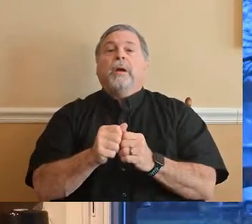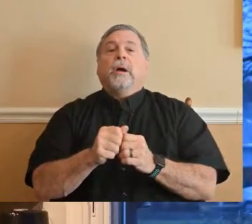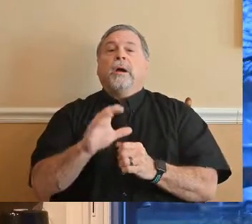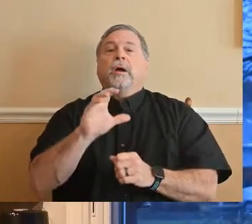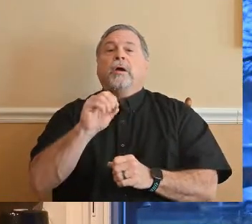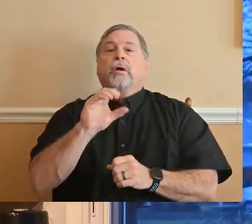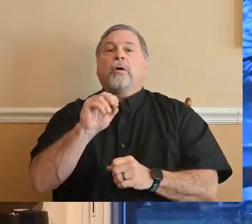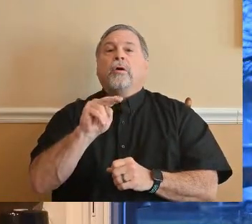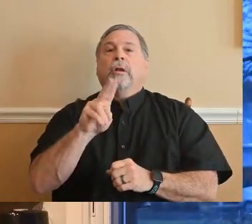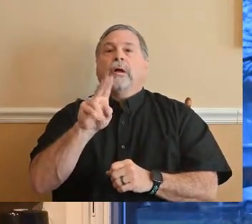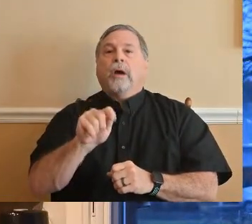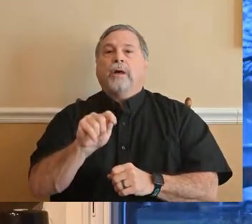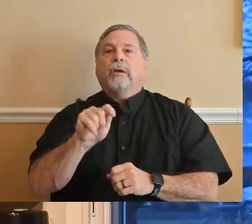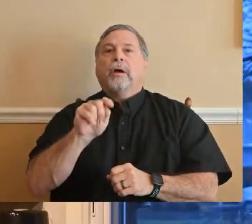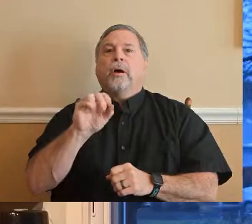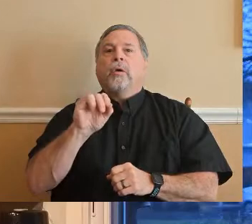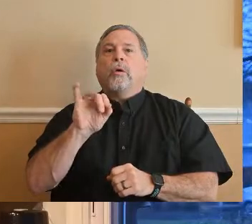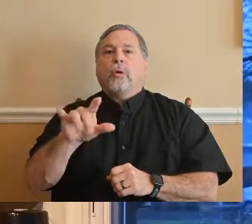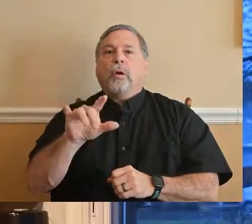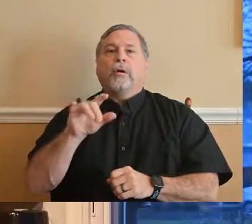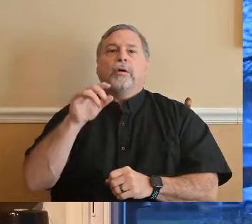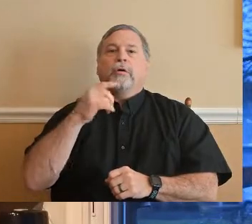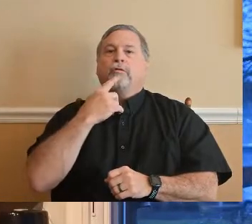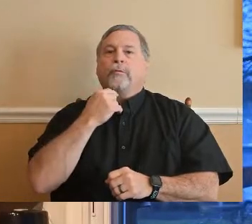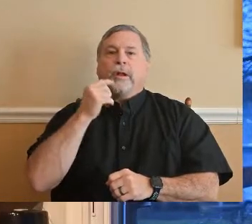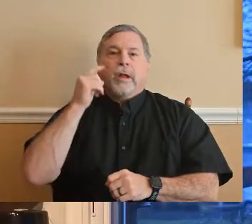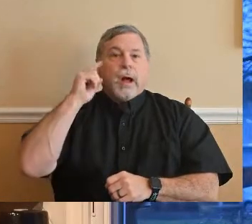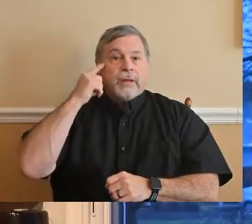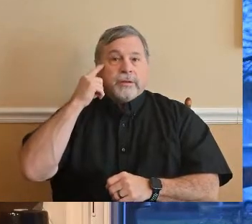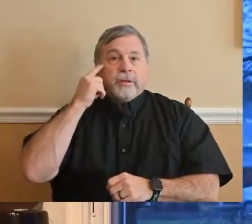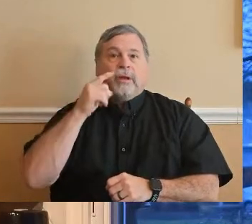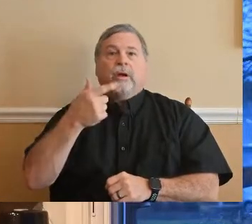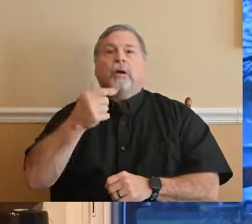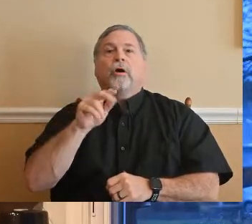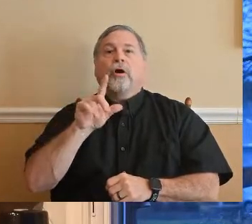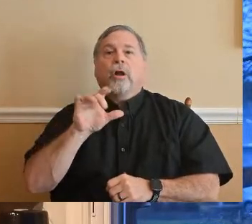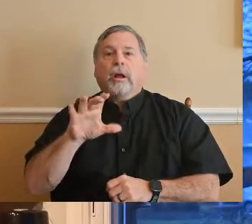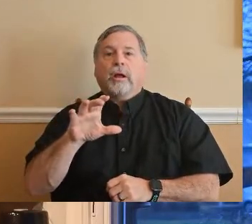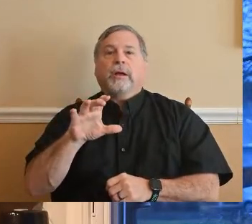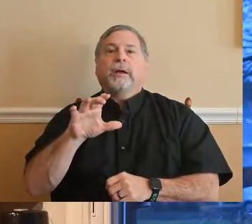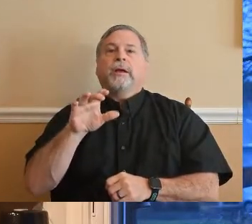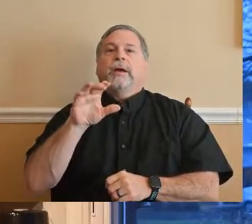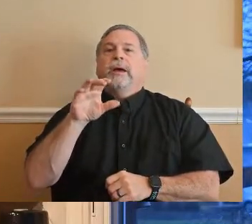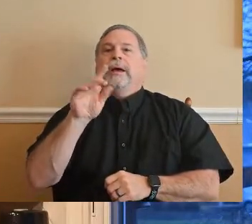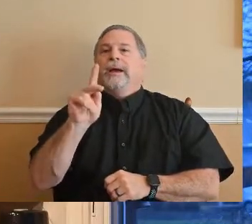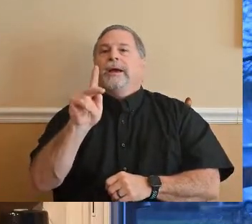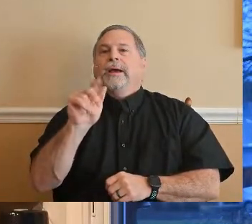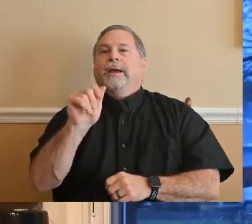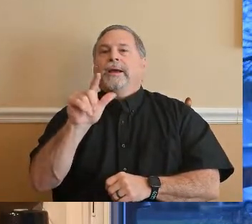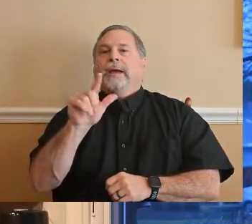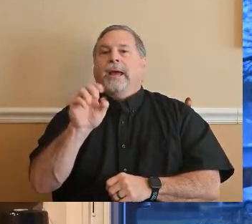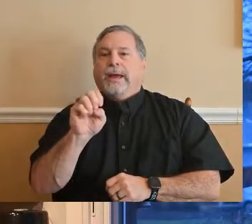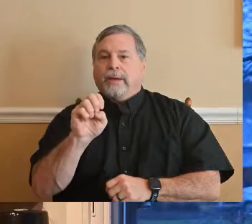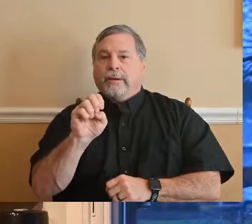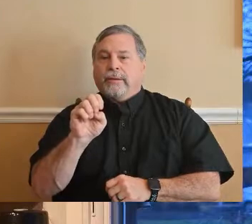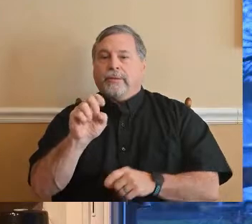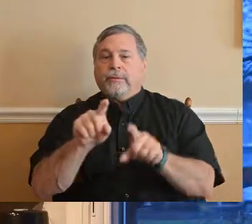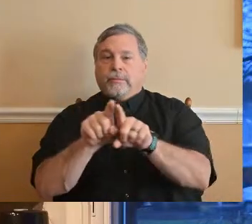coconut oil. We're going to have some red onion, some garlic. I'm actually going to throw in some kale as